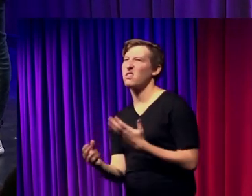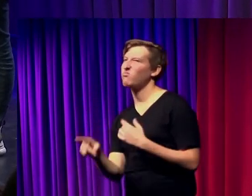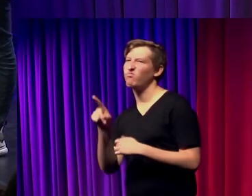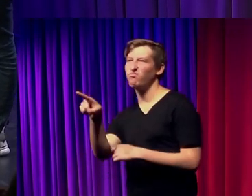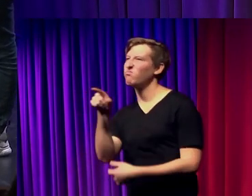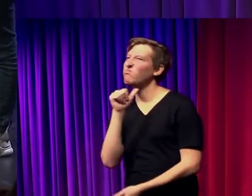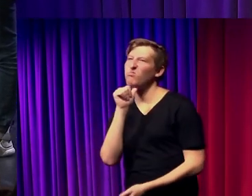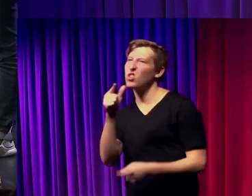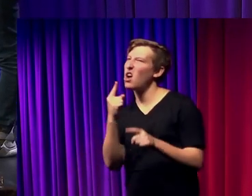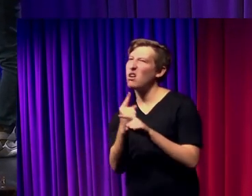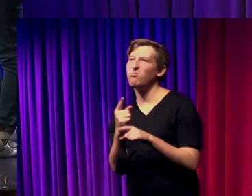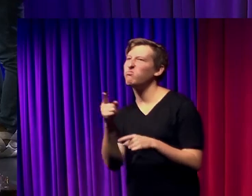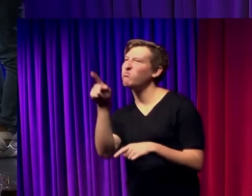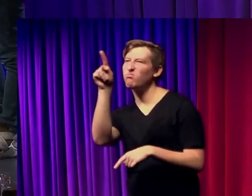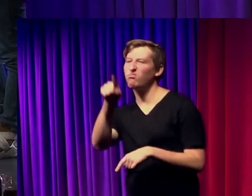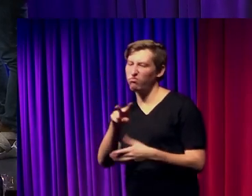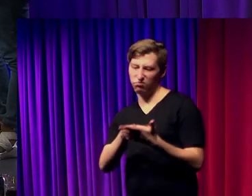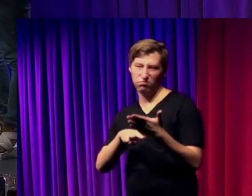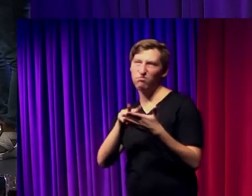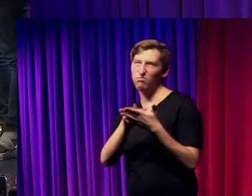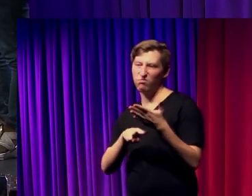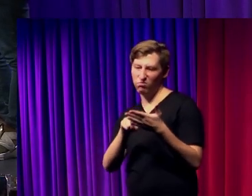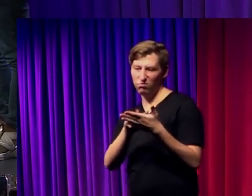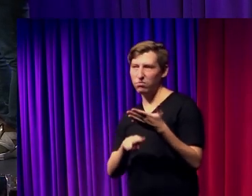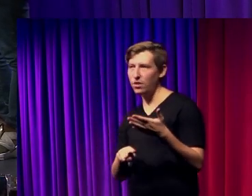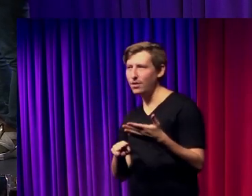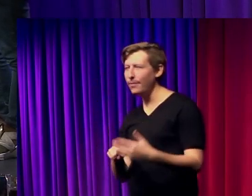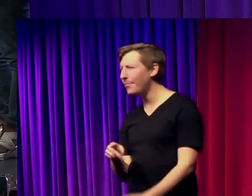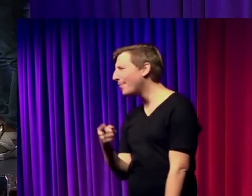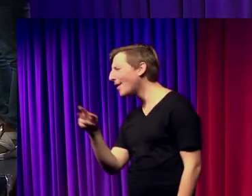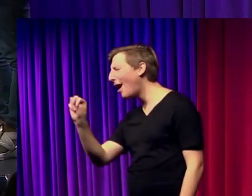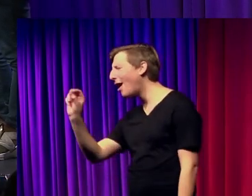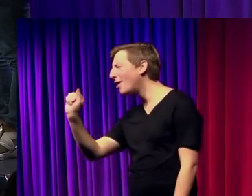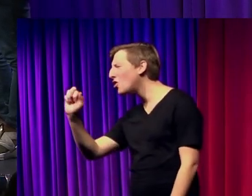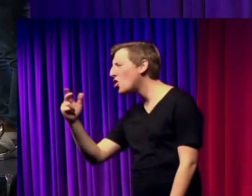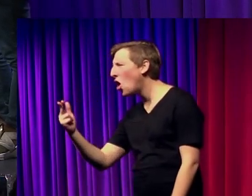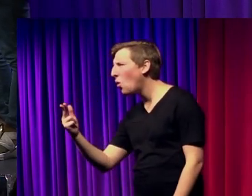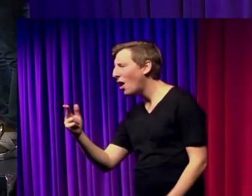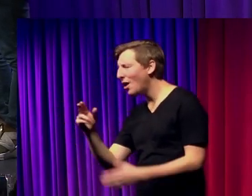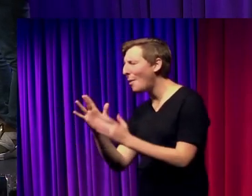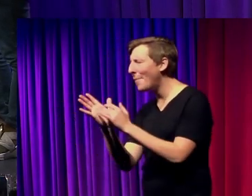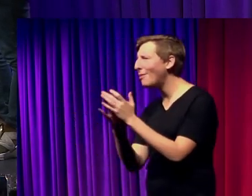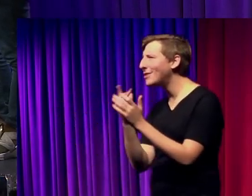And it's not the fact that he lived to be 950 years old.